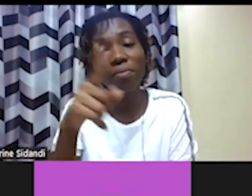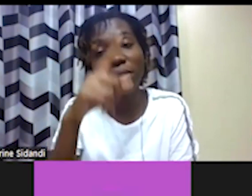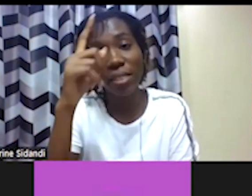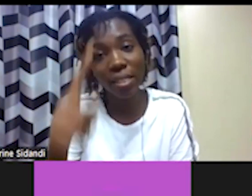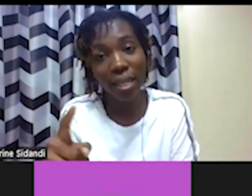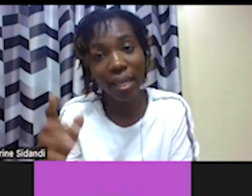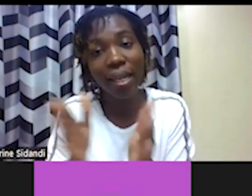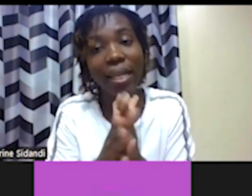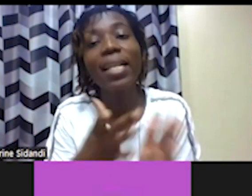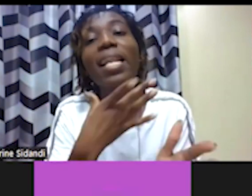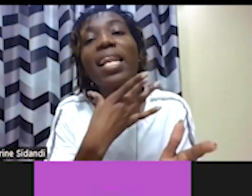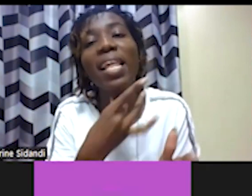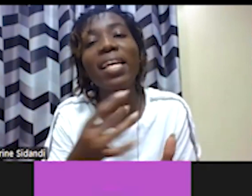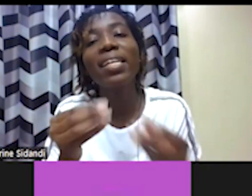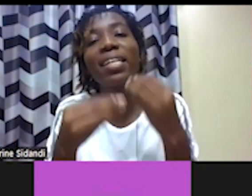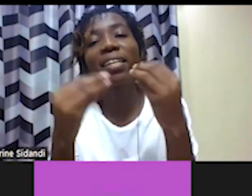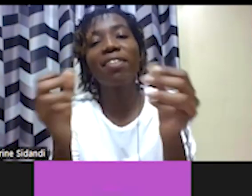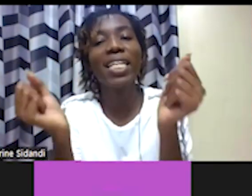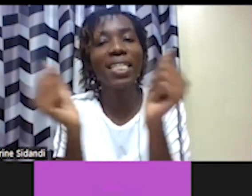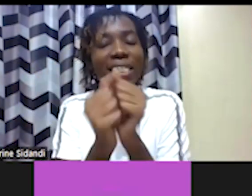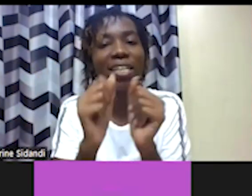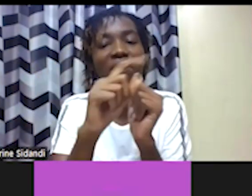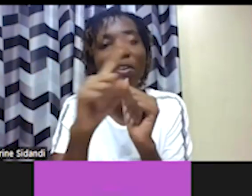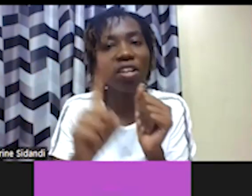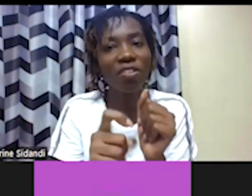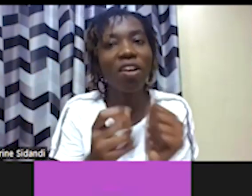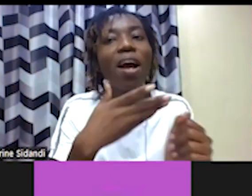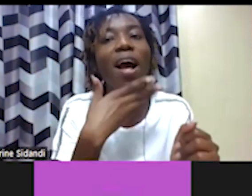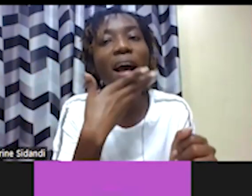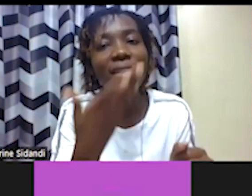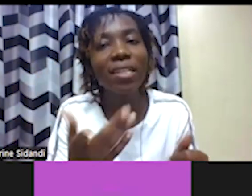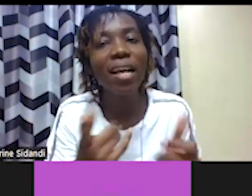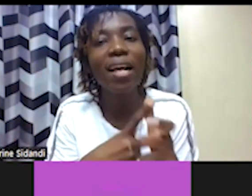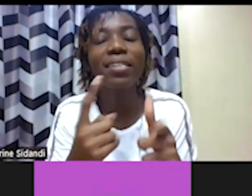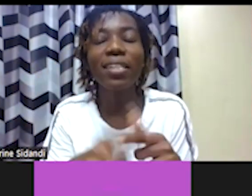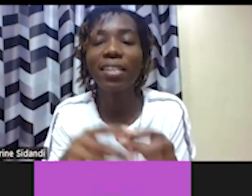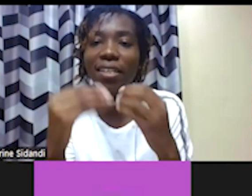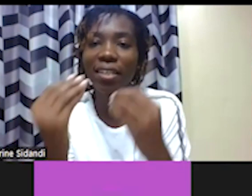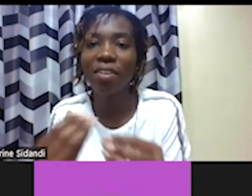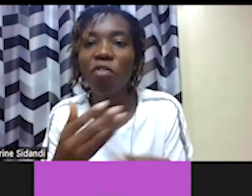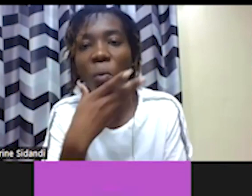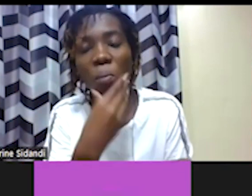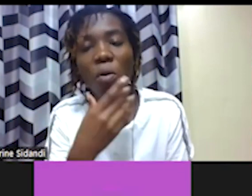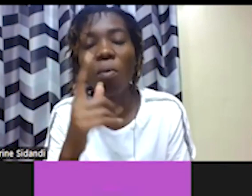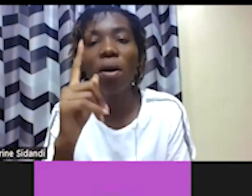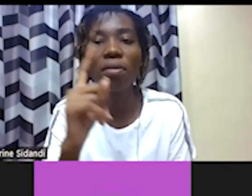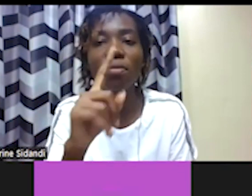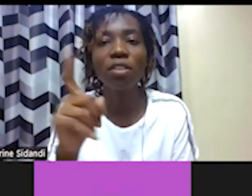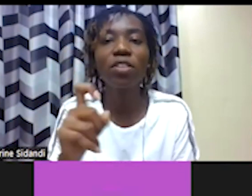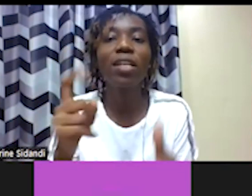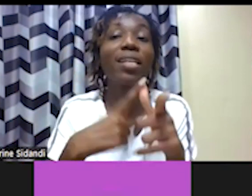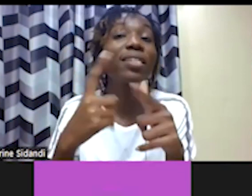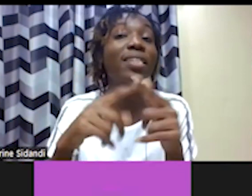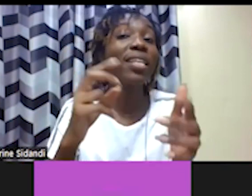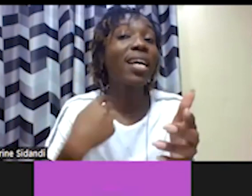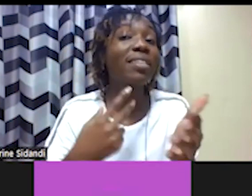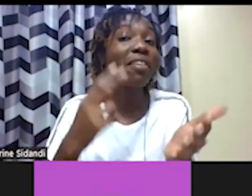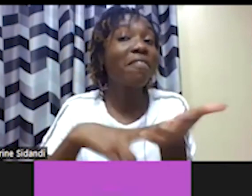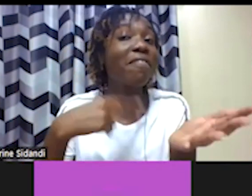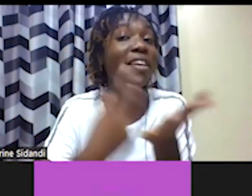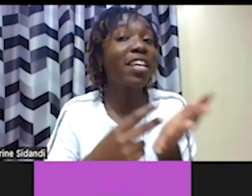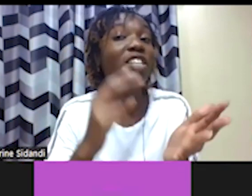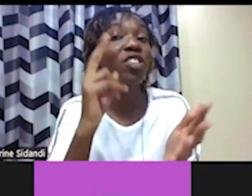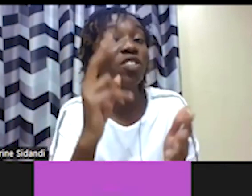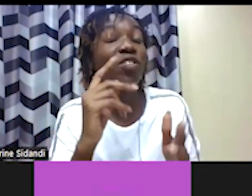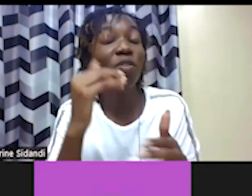giving us 10 questions to answer and give the boy child 1 question. So when we failed 2 out of the 10, we have all